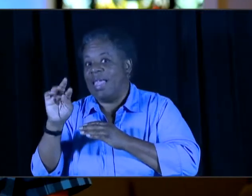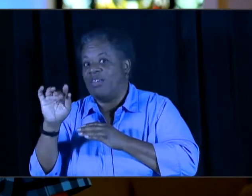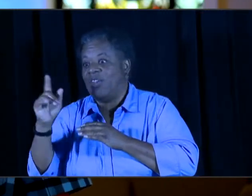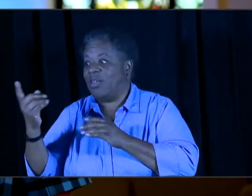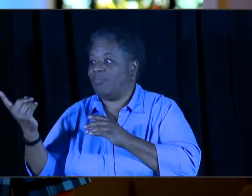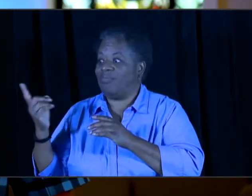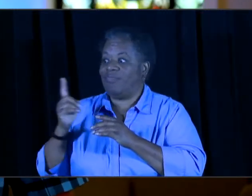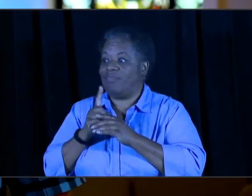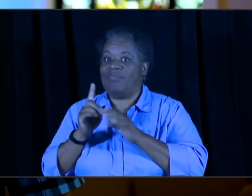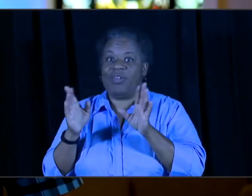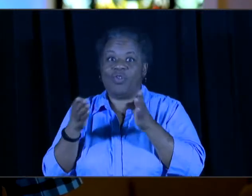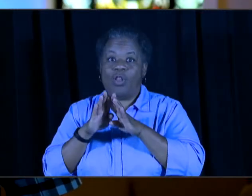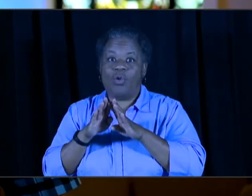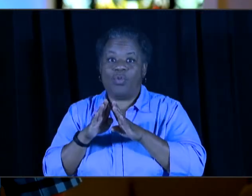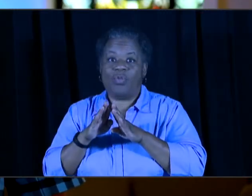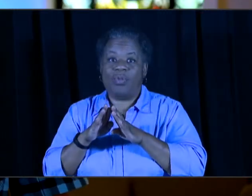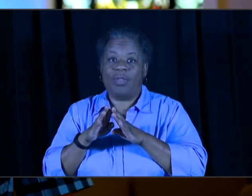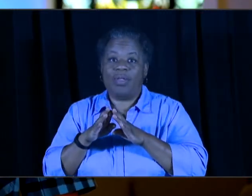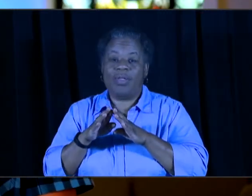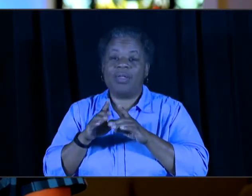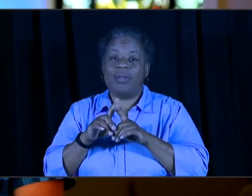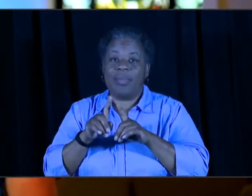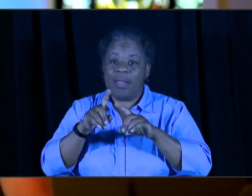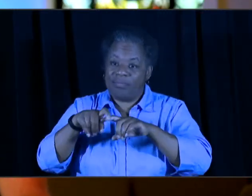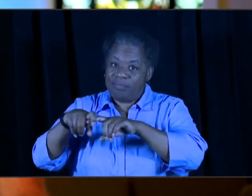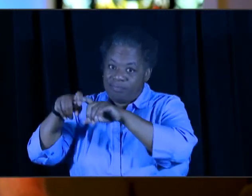But before we do that, I'd like to pray for us.